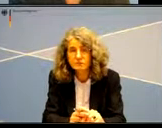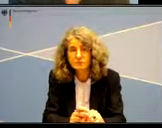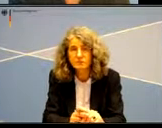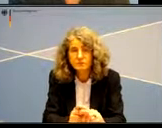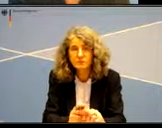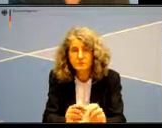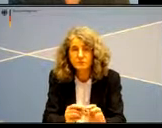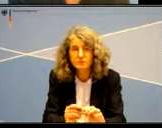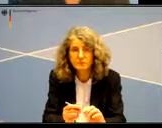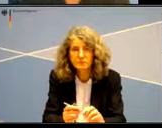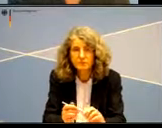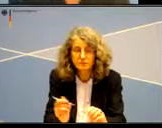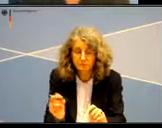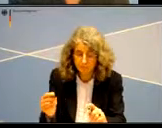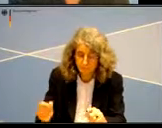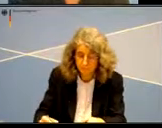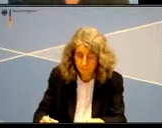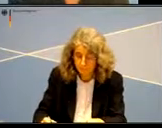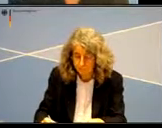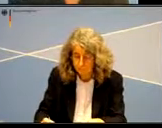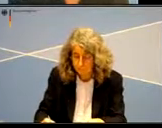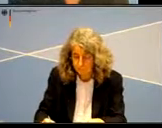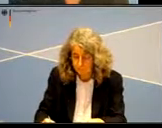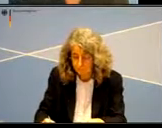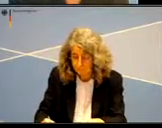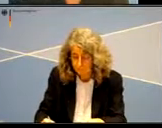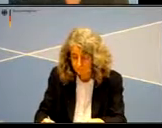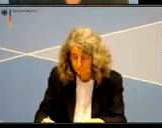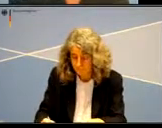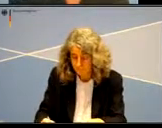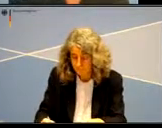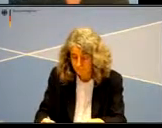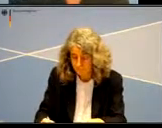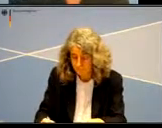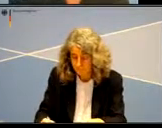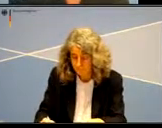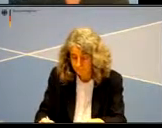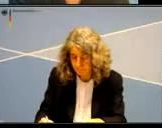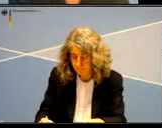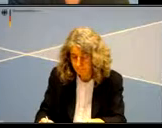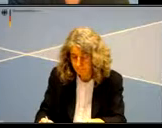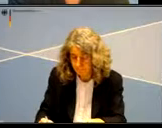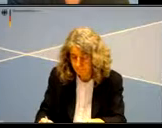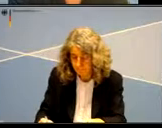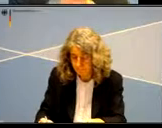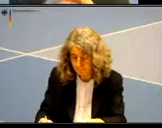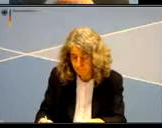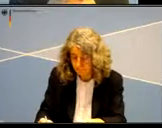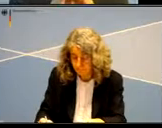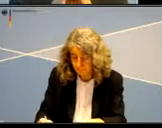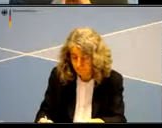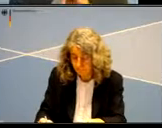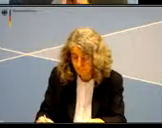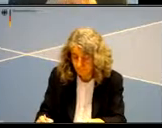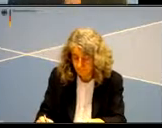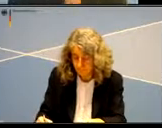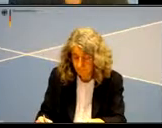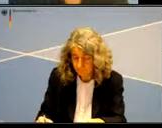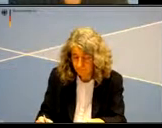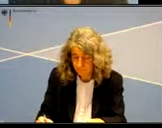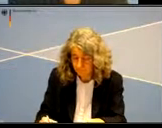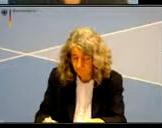need to, in the short term, protect the less affluent consumers with social tariffs, with direct income support. And I heard yesterday in the